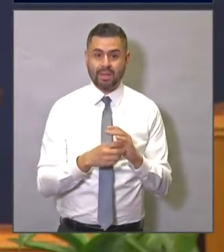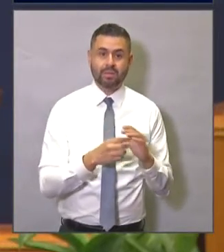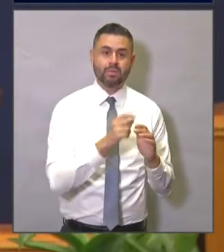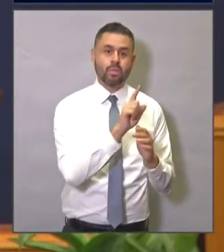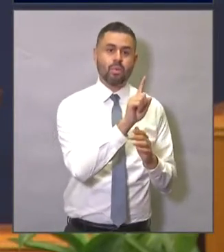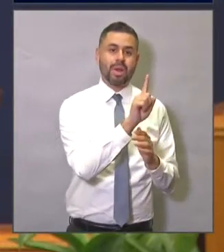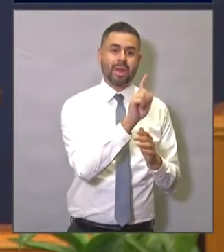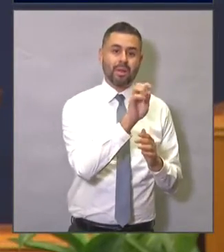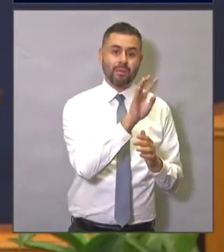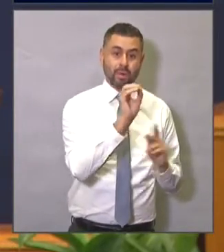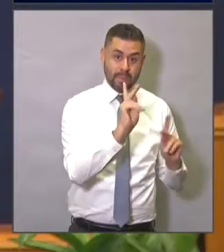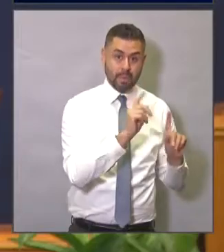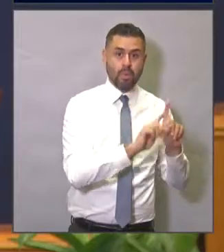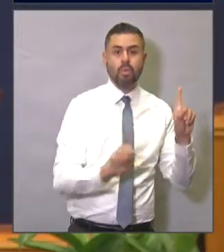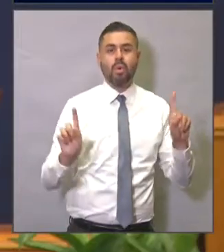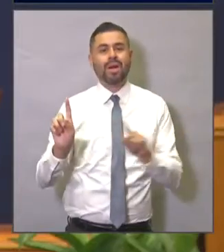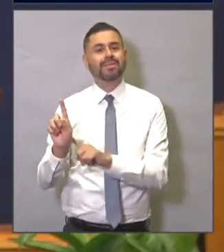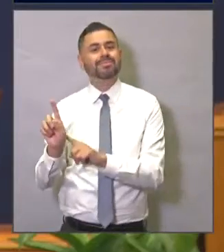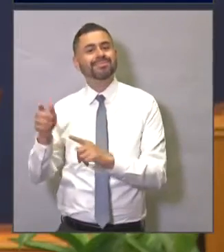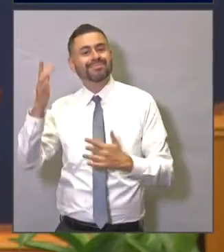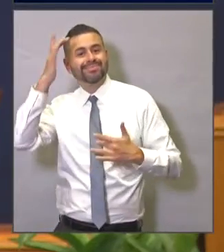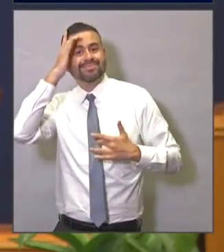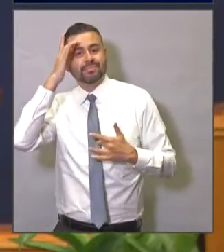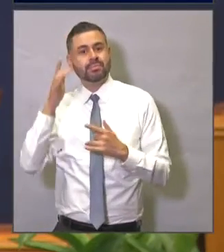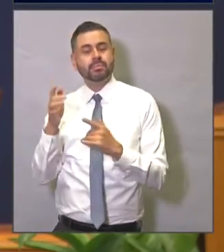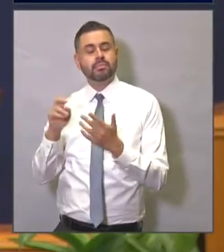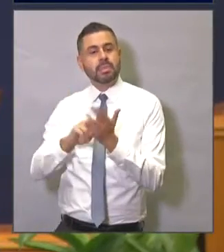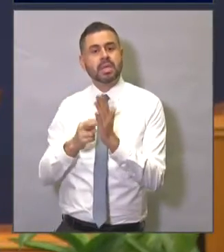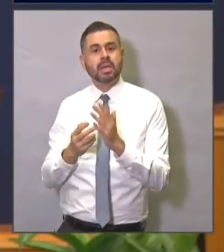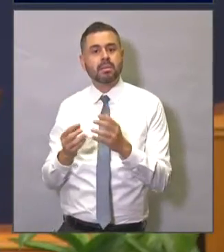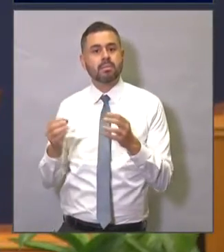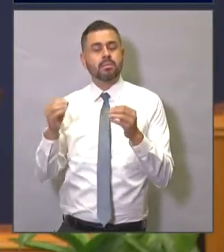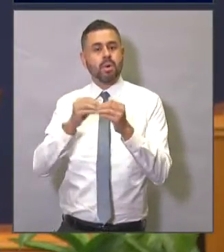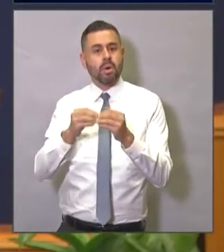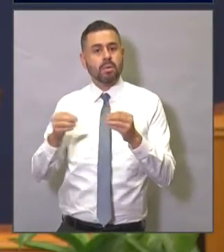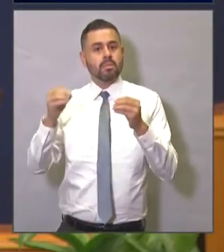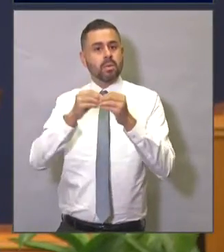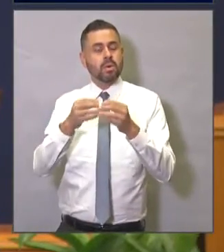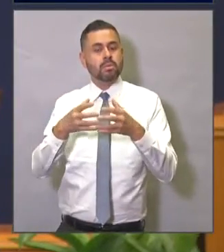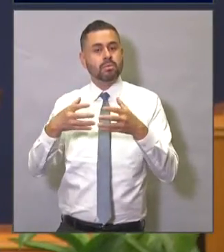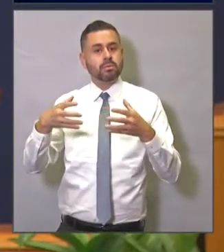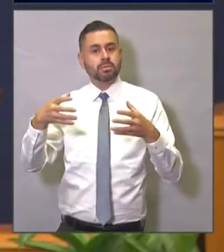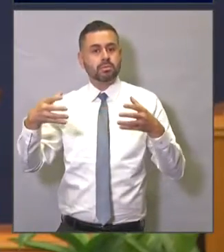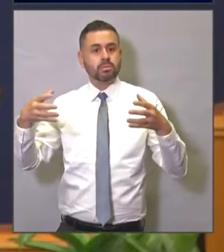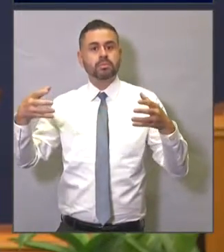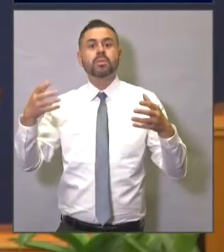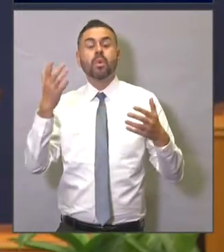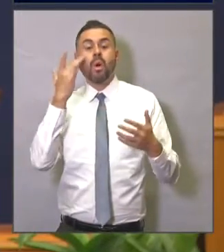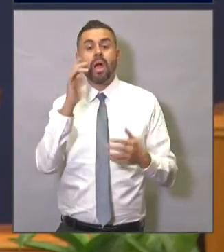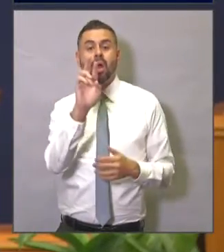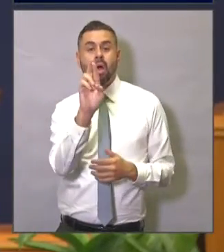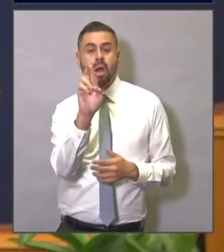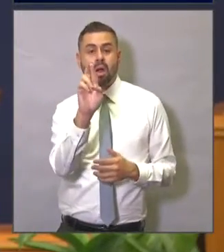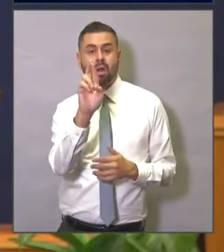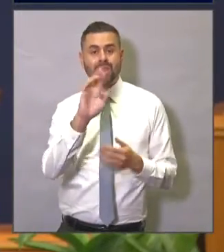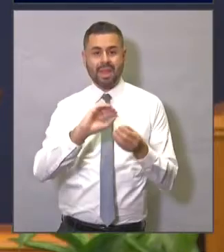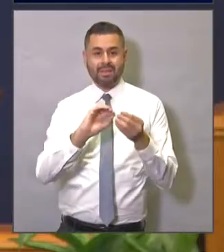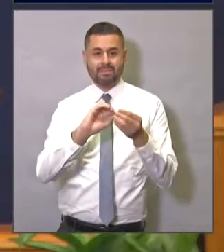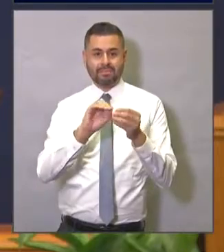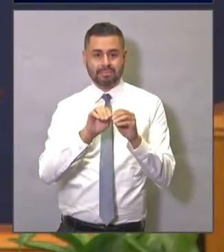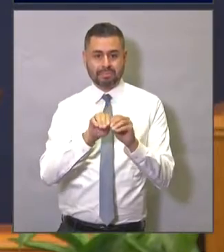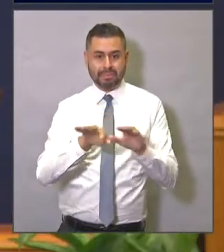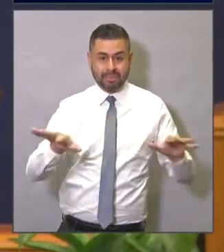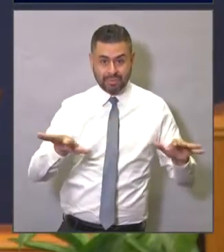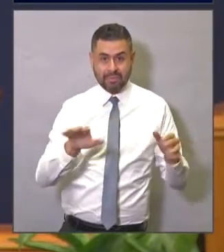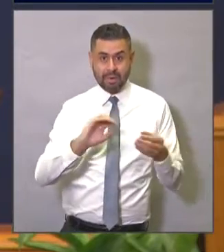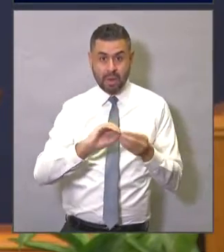220. This rising number of infected individuals is because R is still above 1. The model clearly